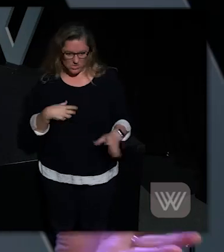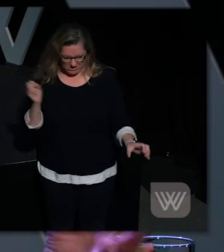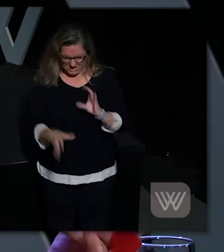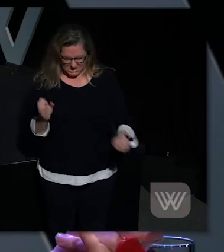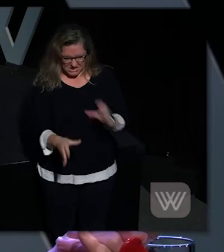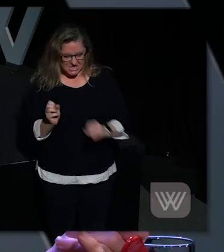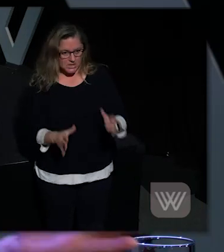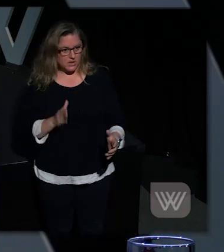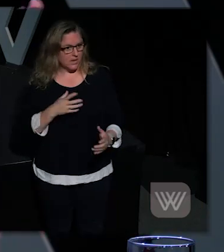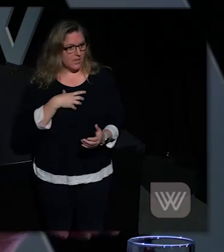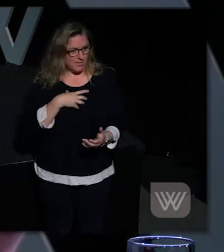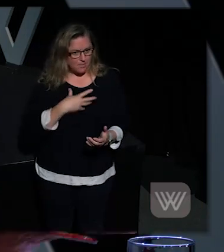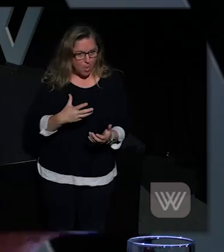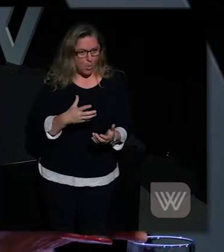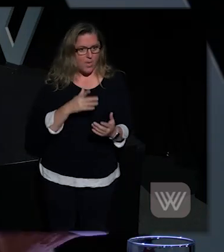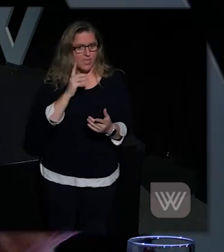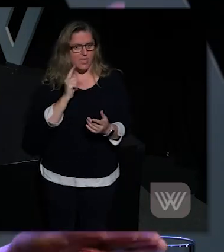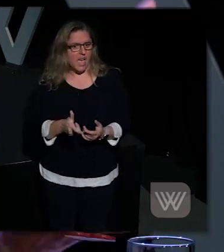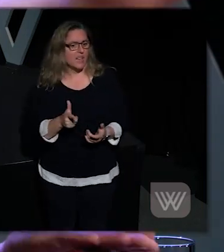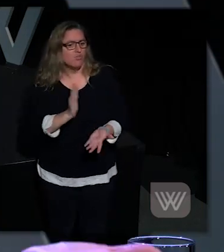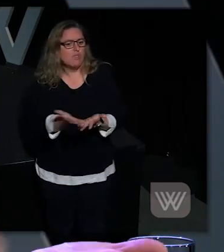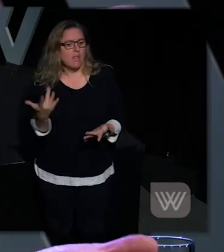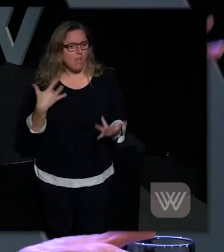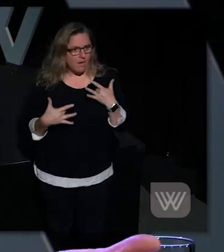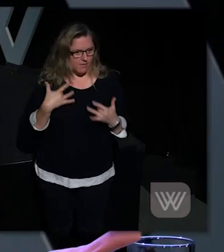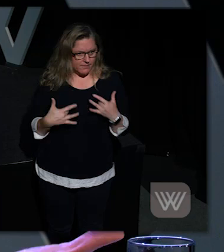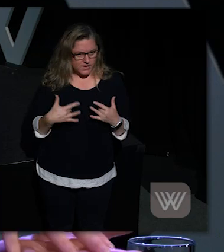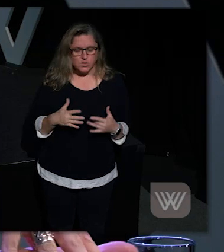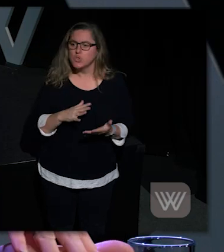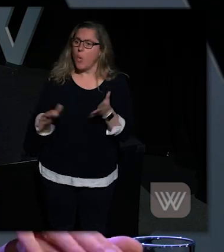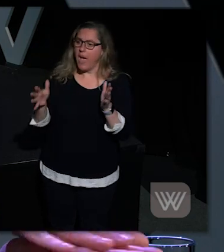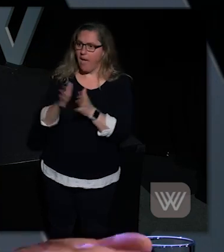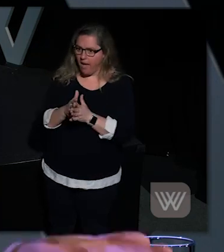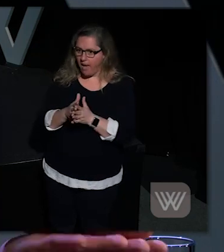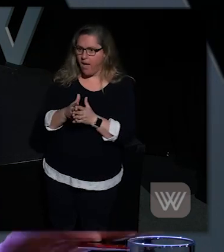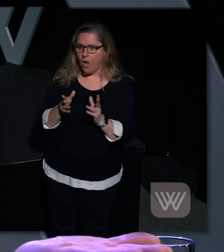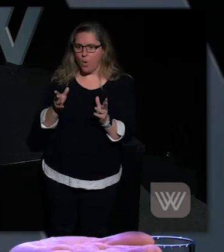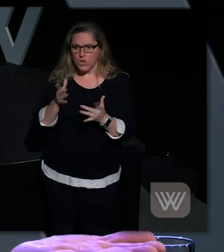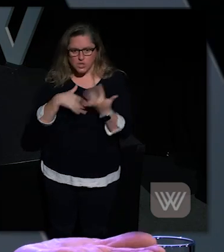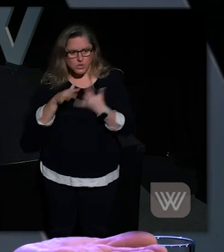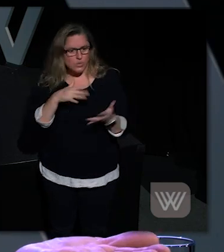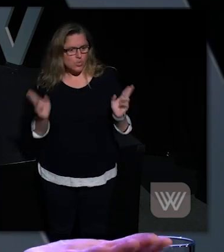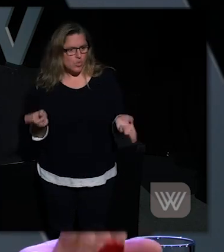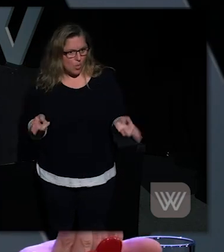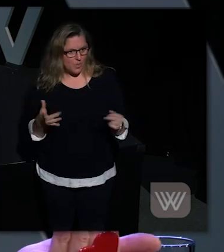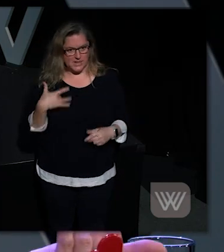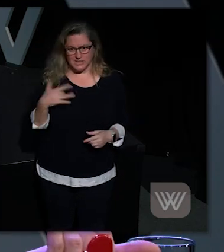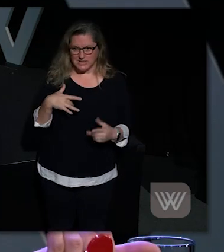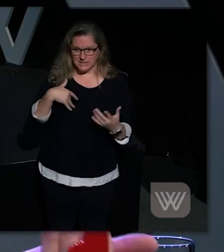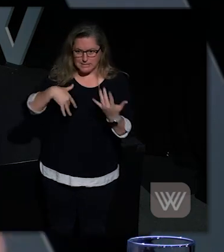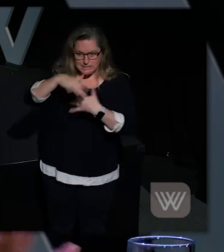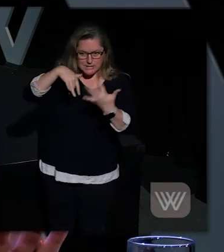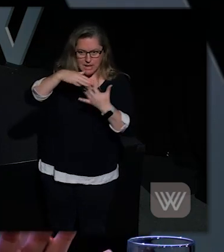online than you are in real life? But it's about how do we get the social norms that exist in society to exist online, and not just with